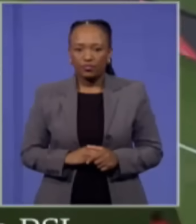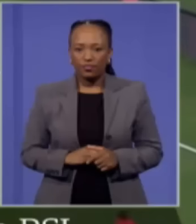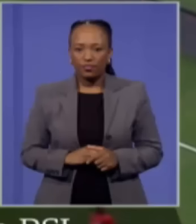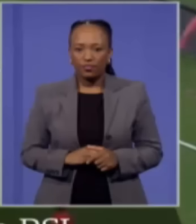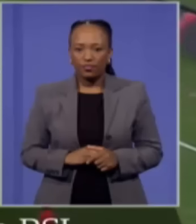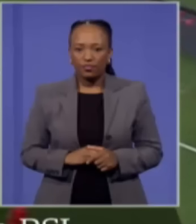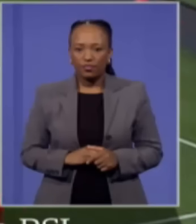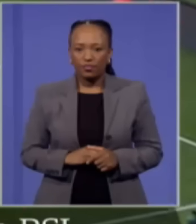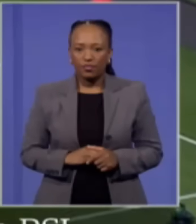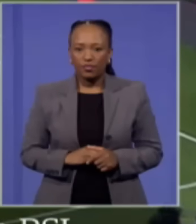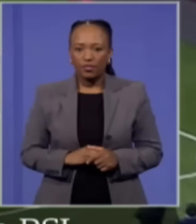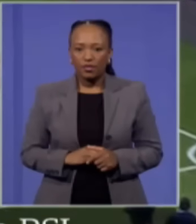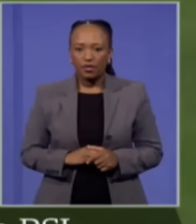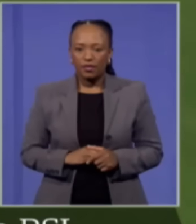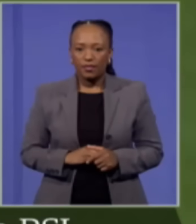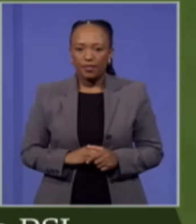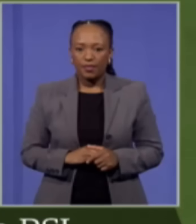that open the scoring.